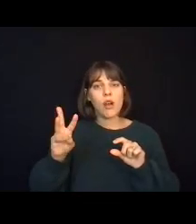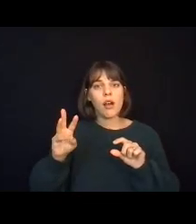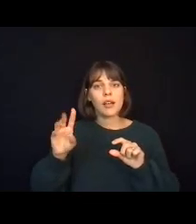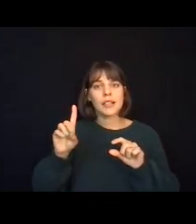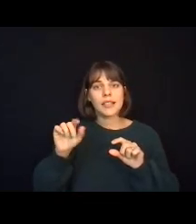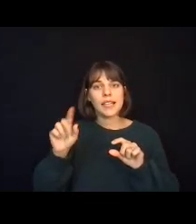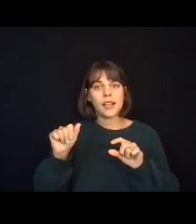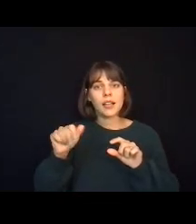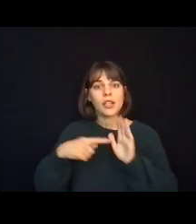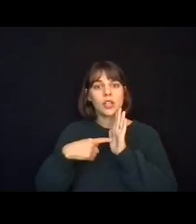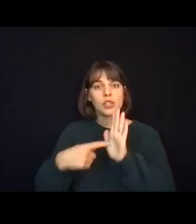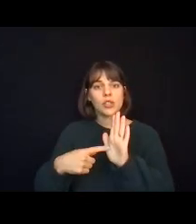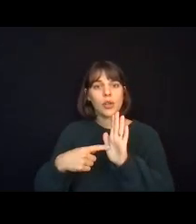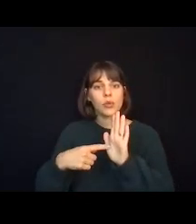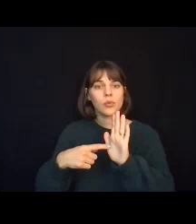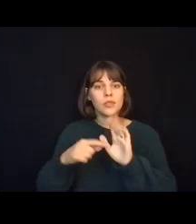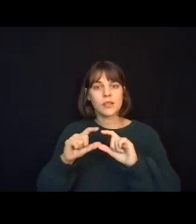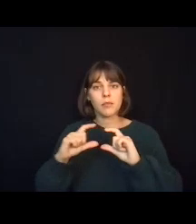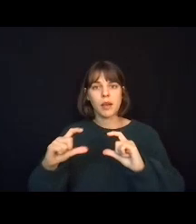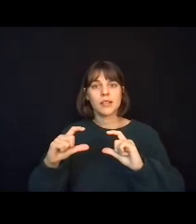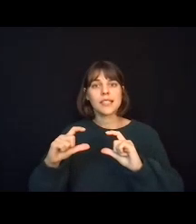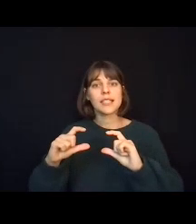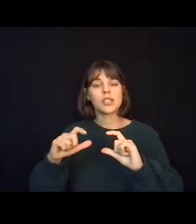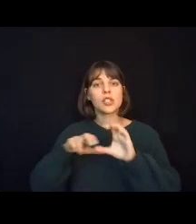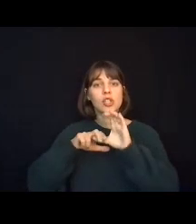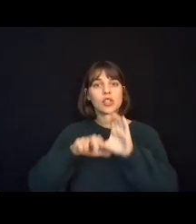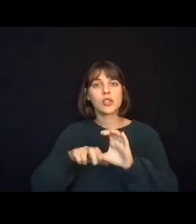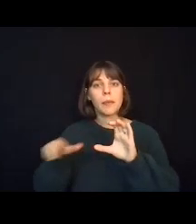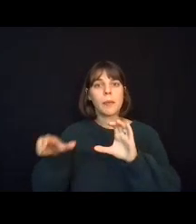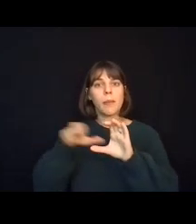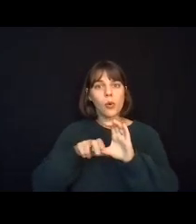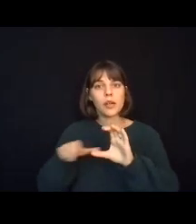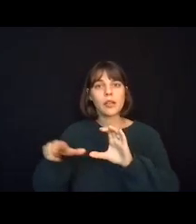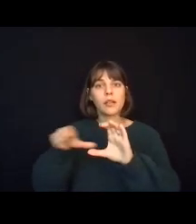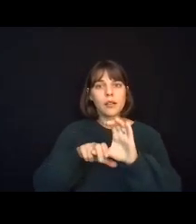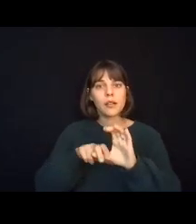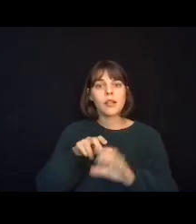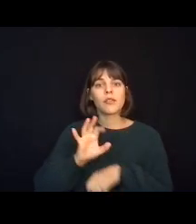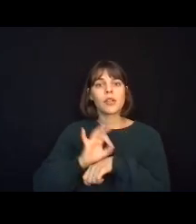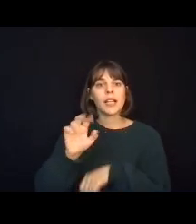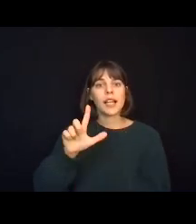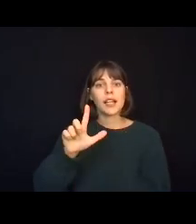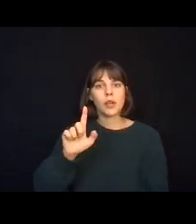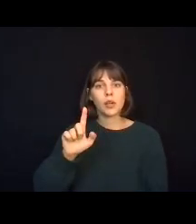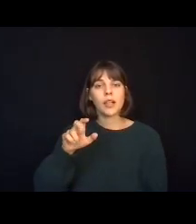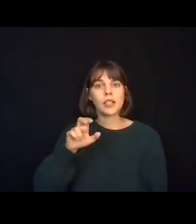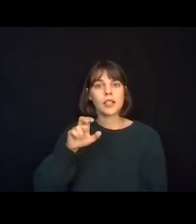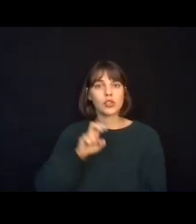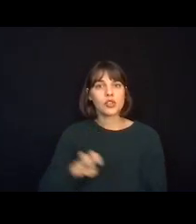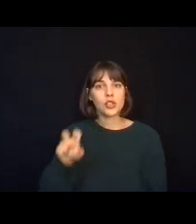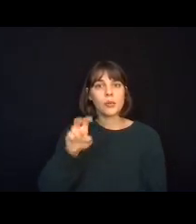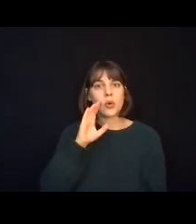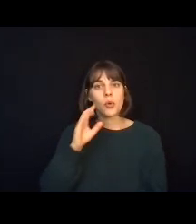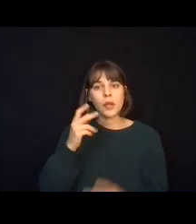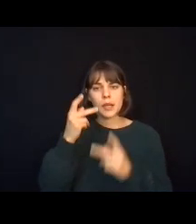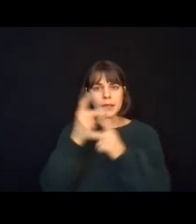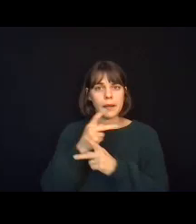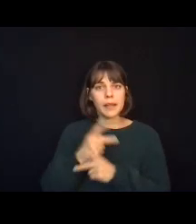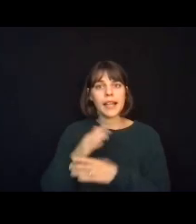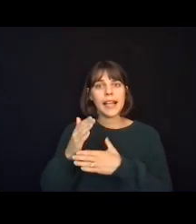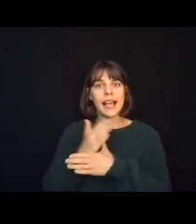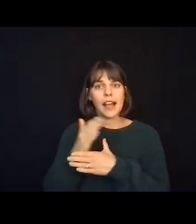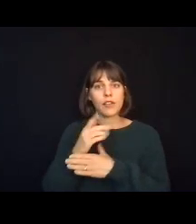and the box there showing trip boarding. So the way that we do it is we would, for this 9:21 trip, we would calculate the average boardings of that